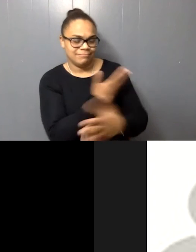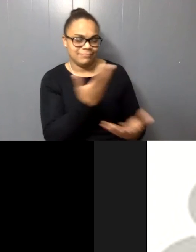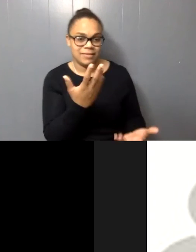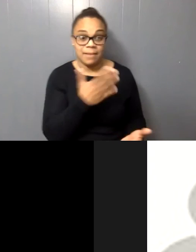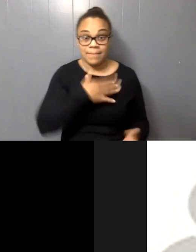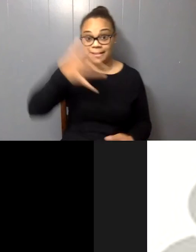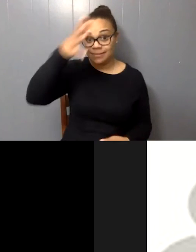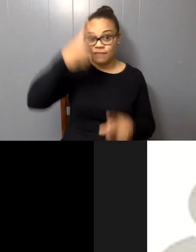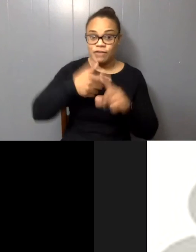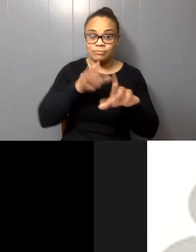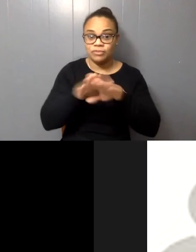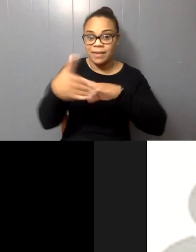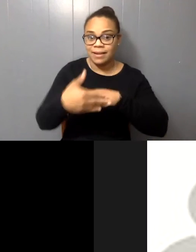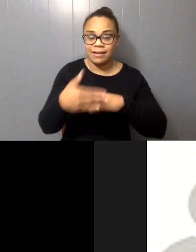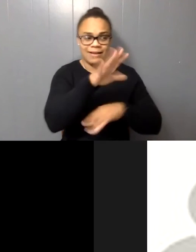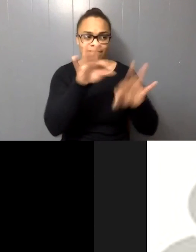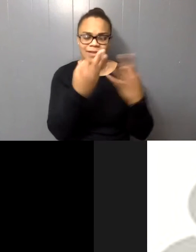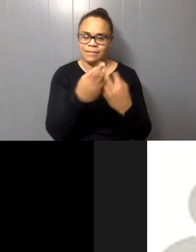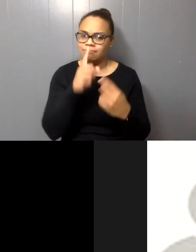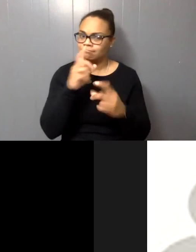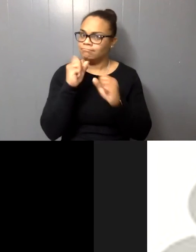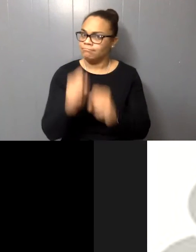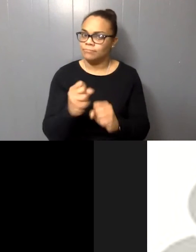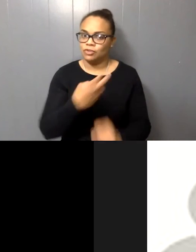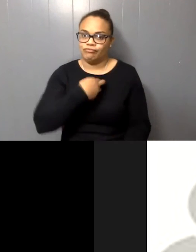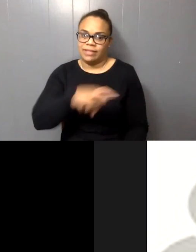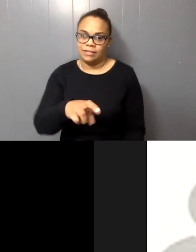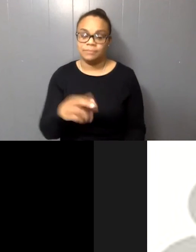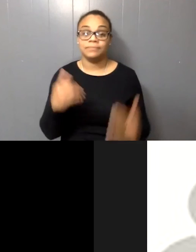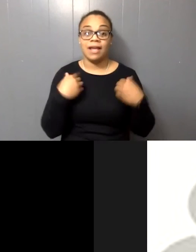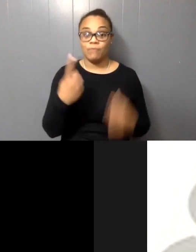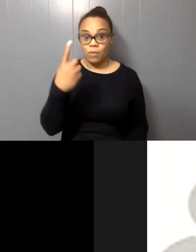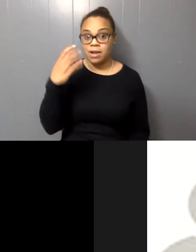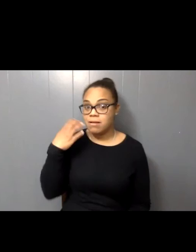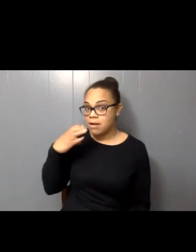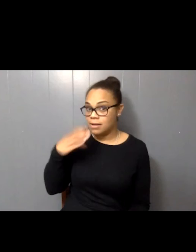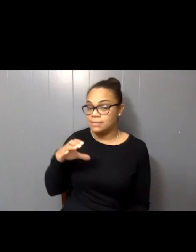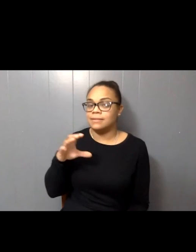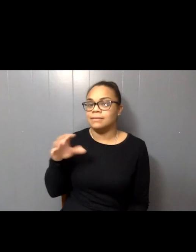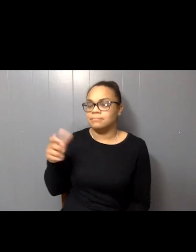religious family. We actually have a cousin who is lesbian and is like